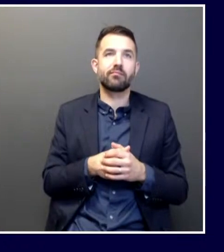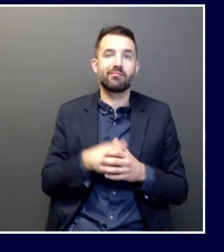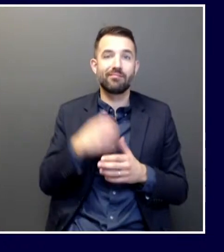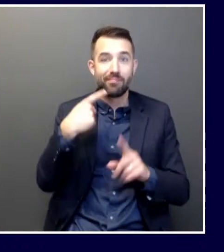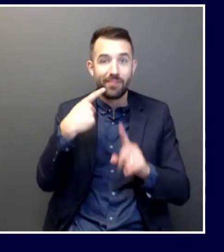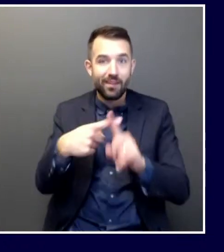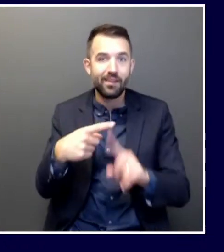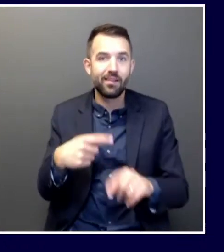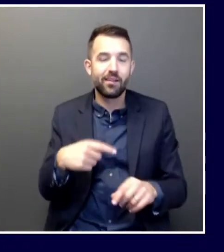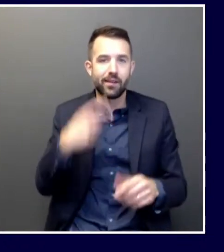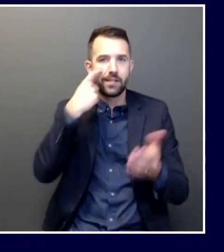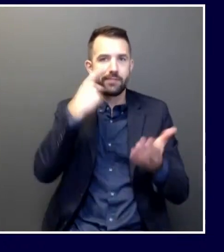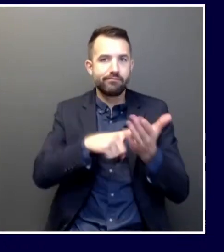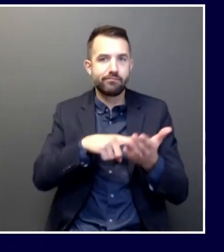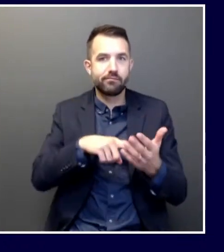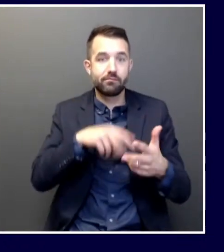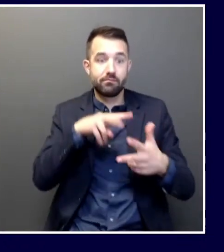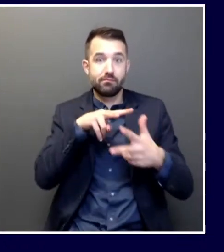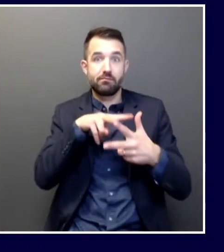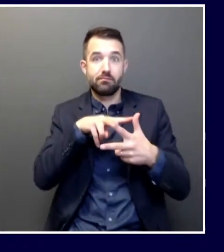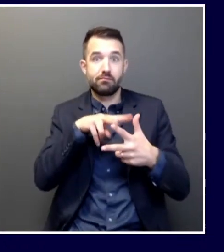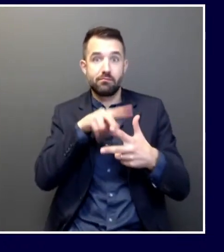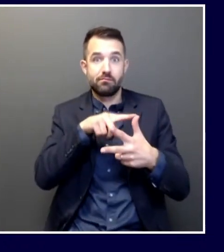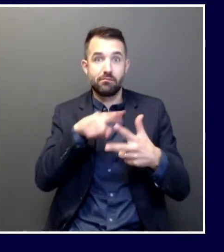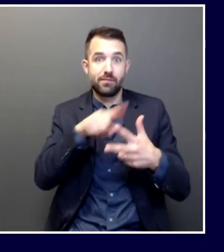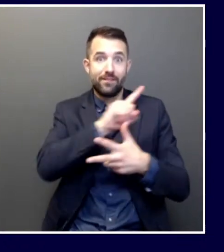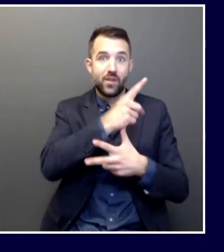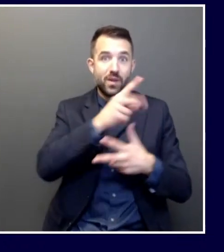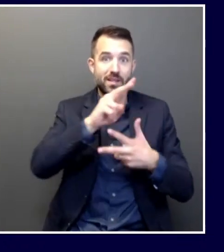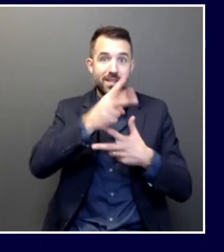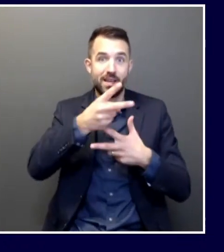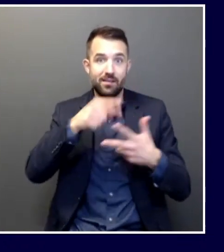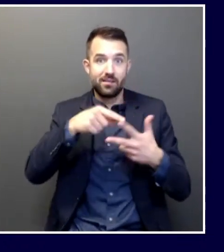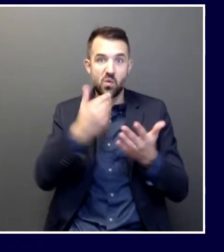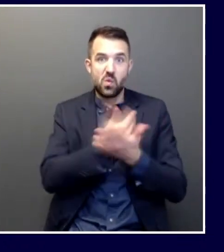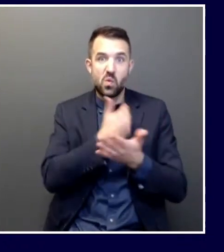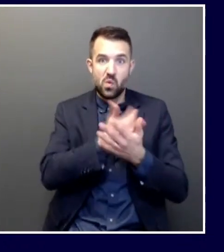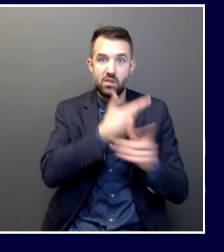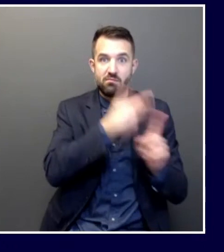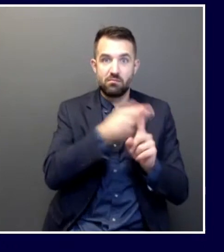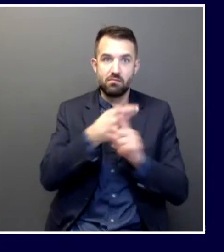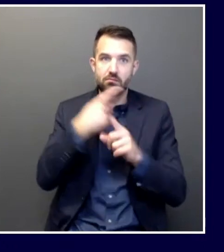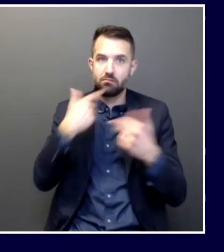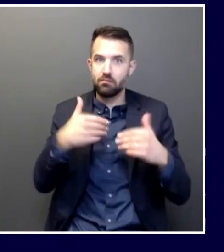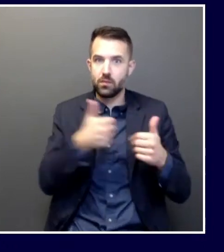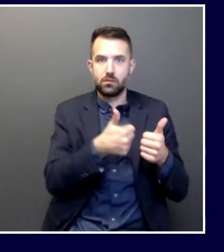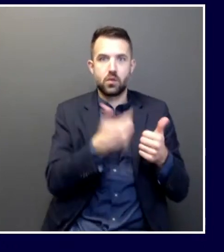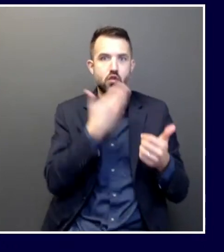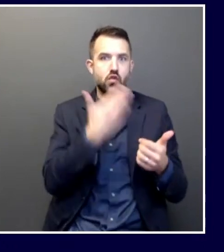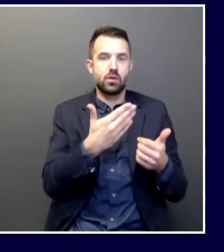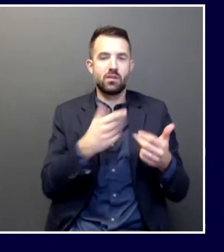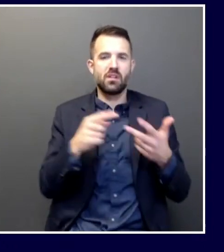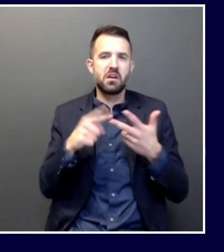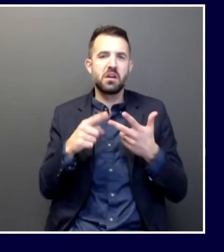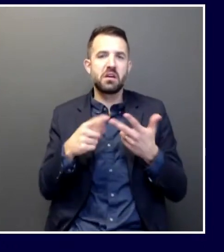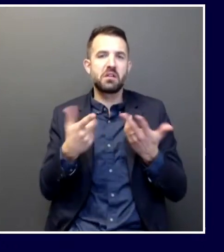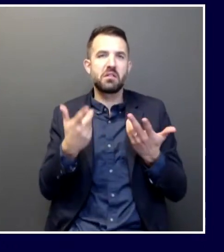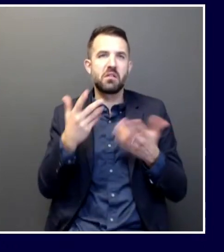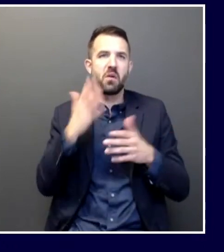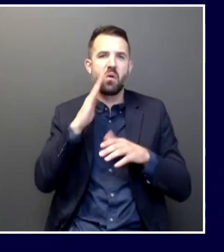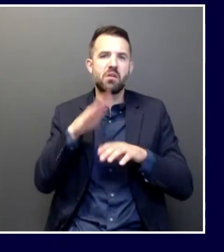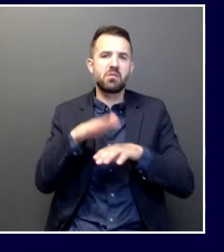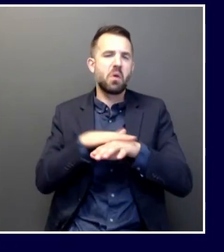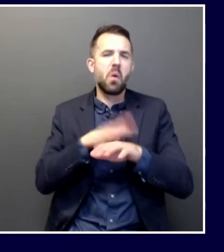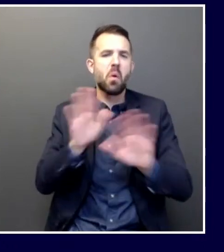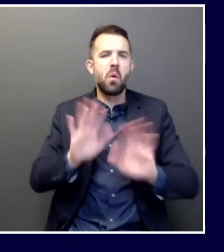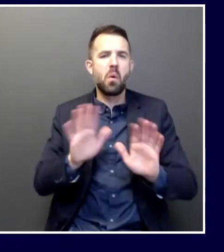and second doses. So there's both of these things at play. It's not simply that boosters have slowed. It's both that boosters have